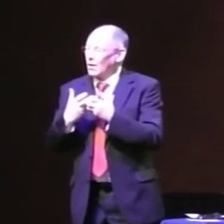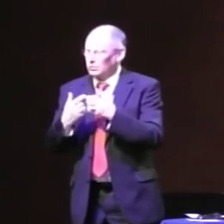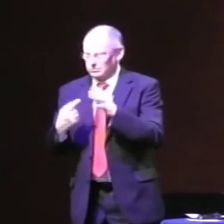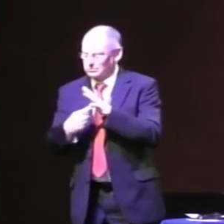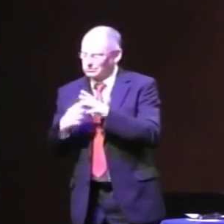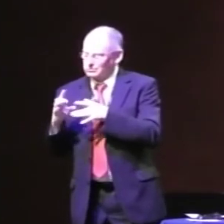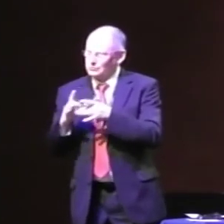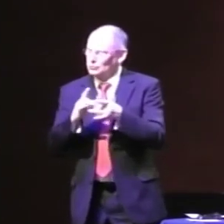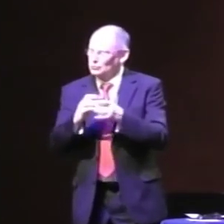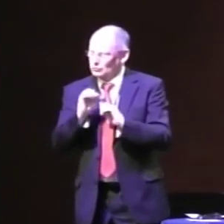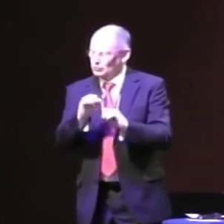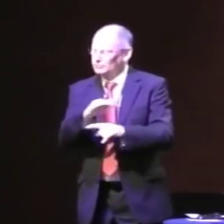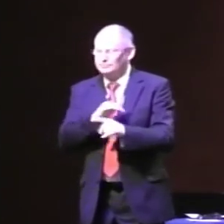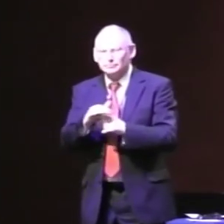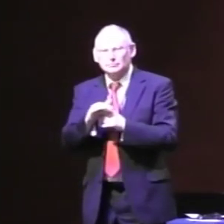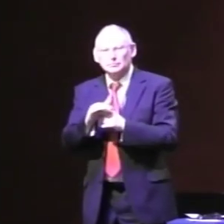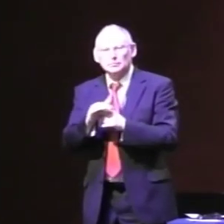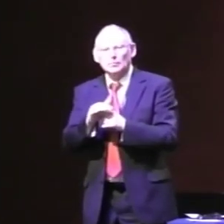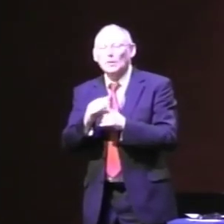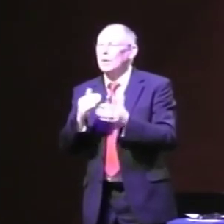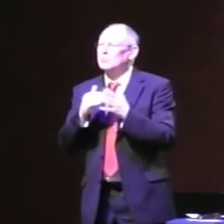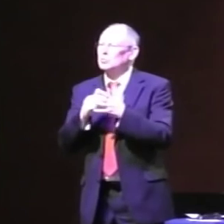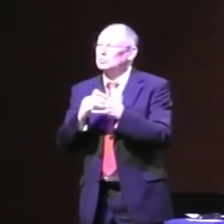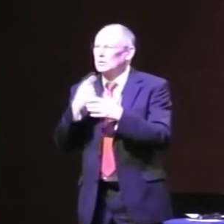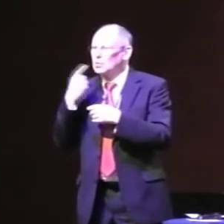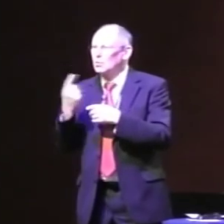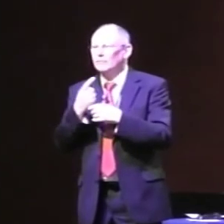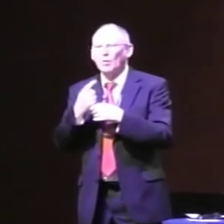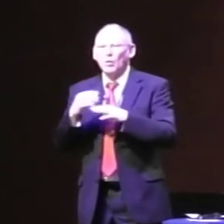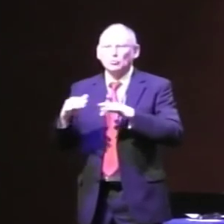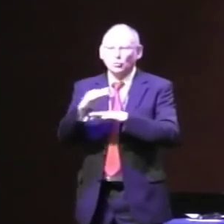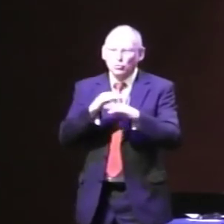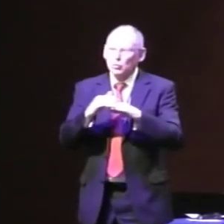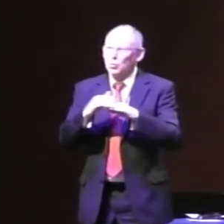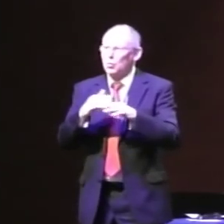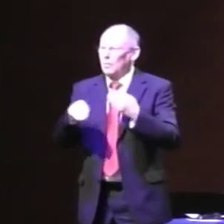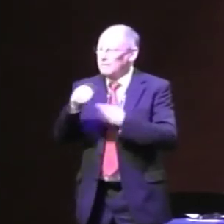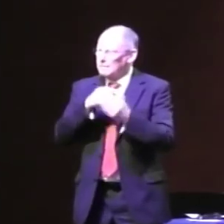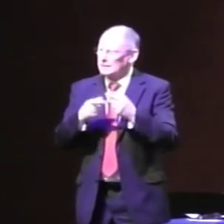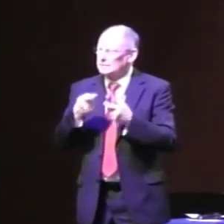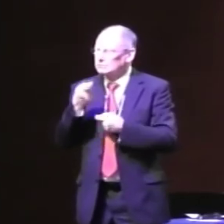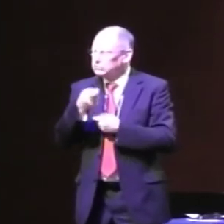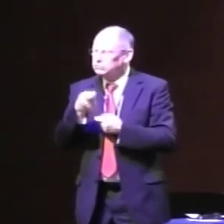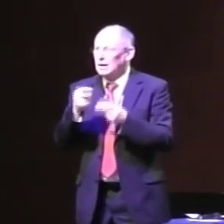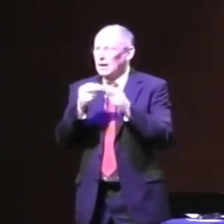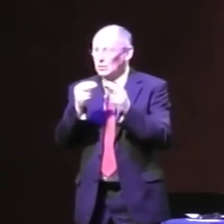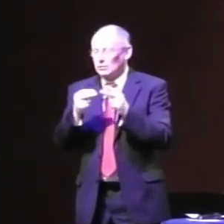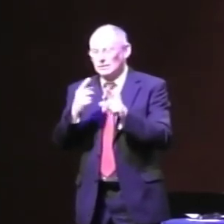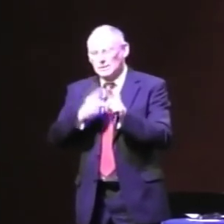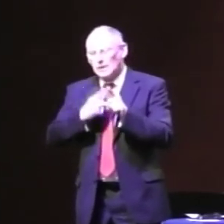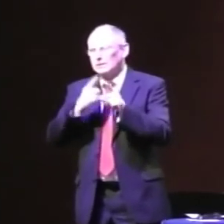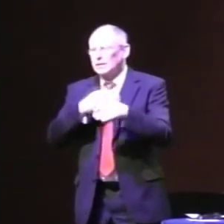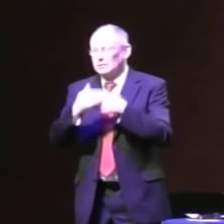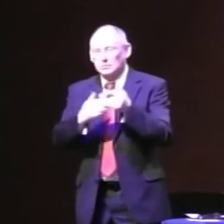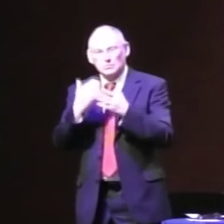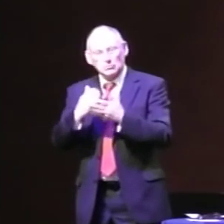well-being. Motions calling for more social and mixed tenure housing have been submitted to Congress year after year. We must use the